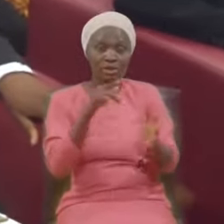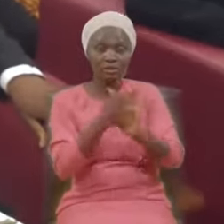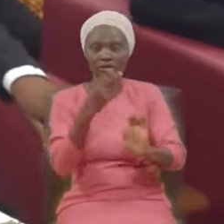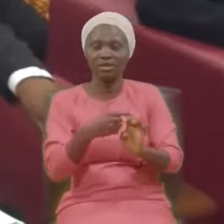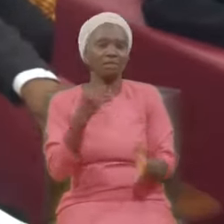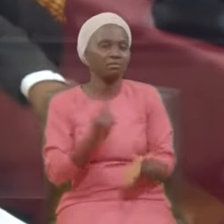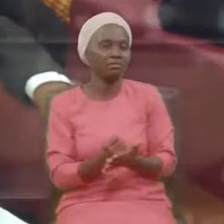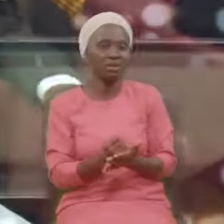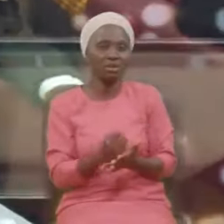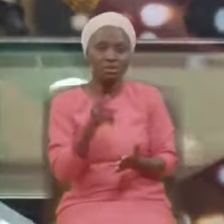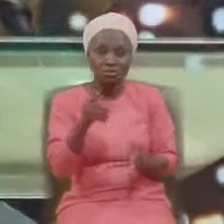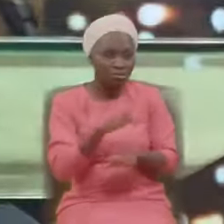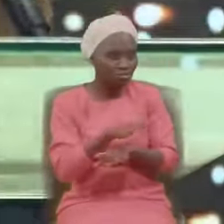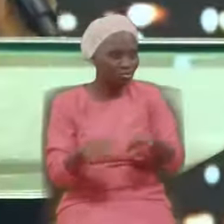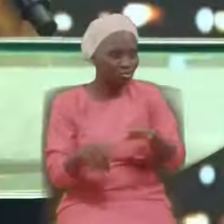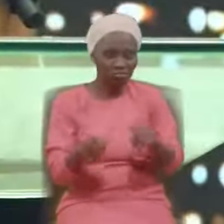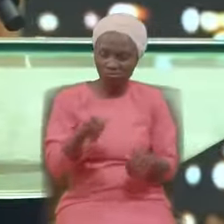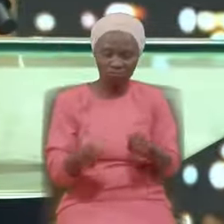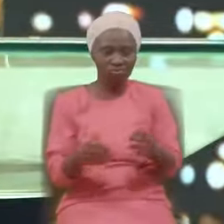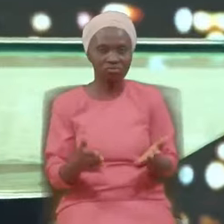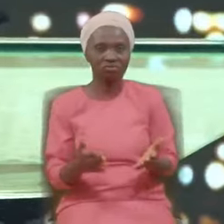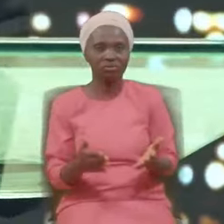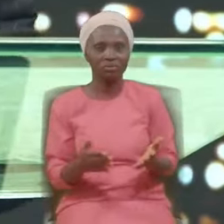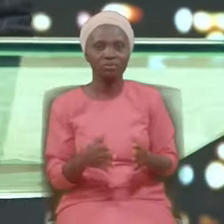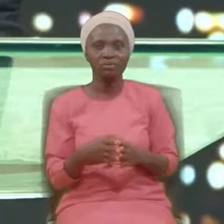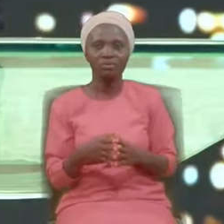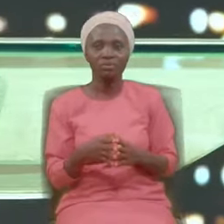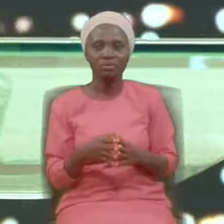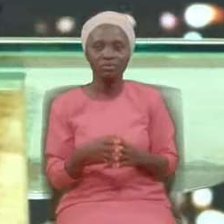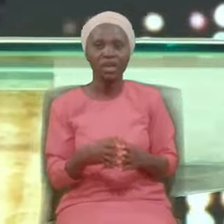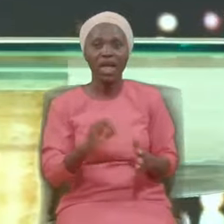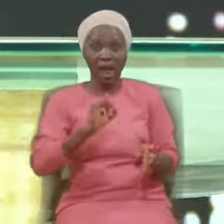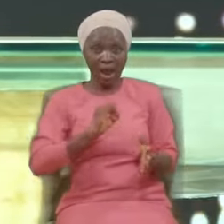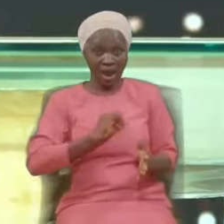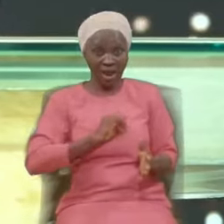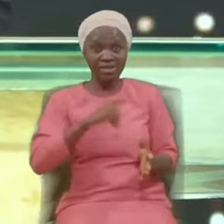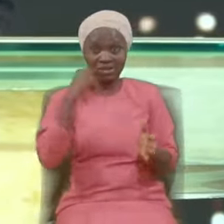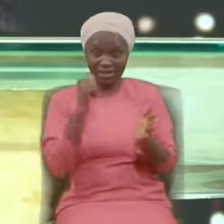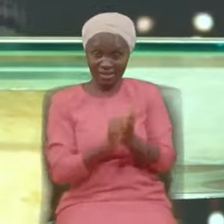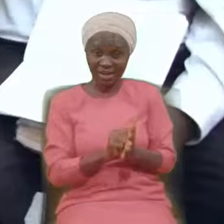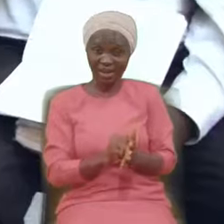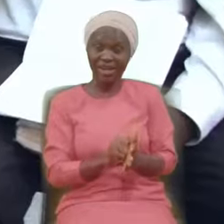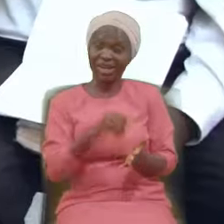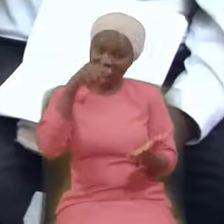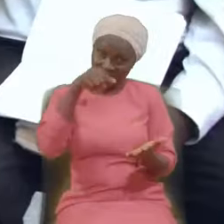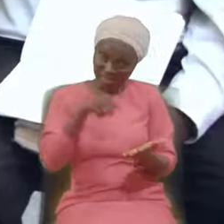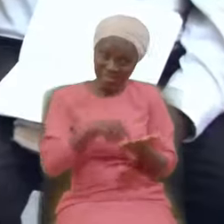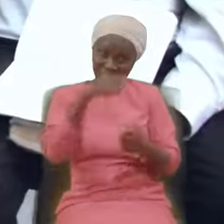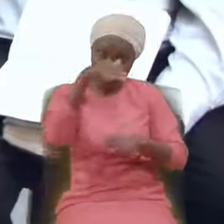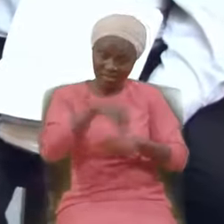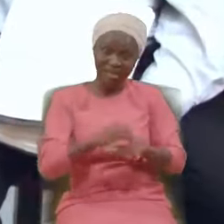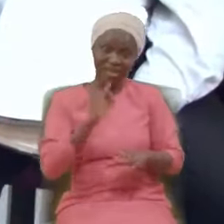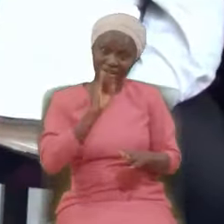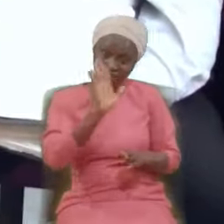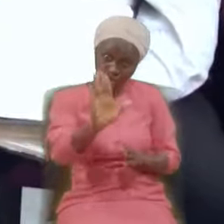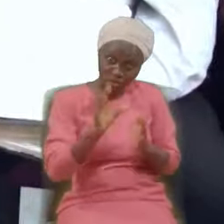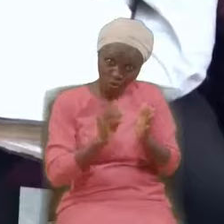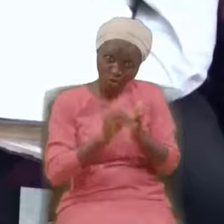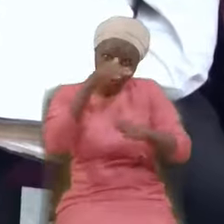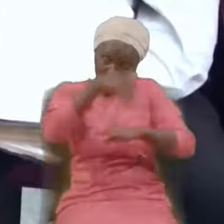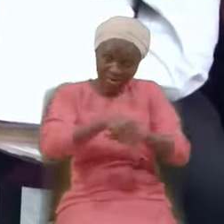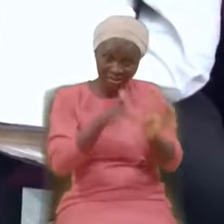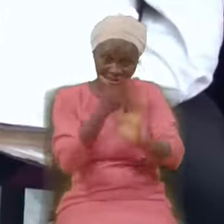Don't look down. I want to catch your face there. I said, tonight is your night.